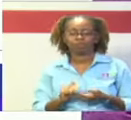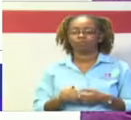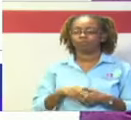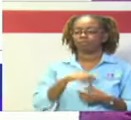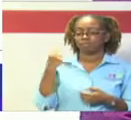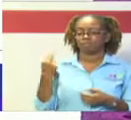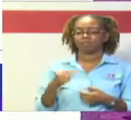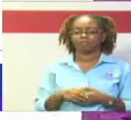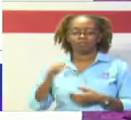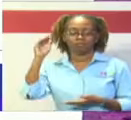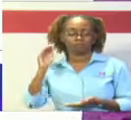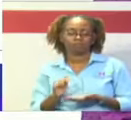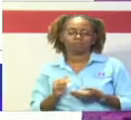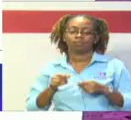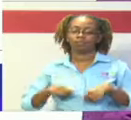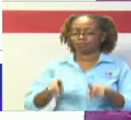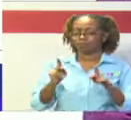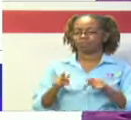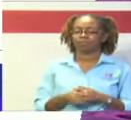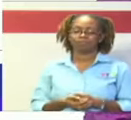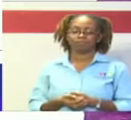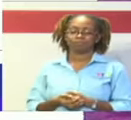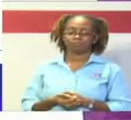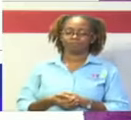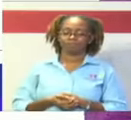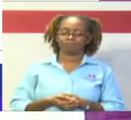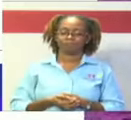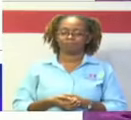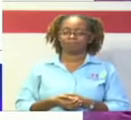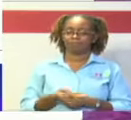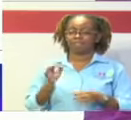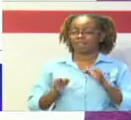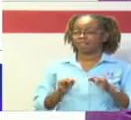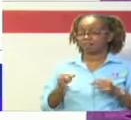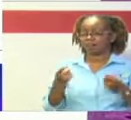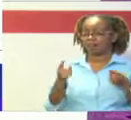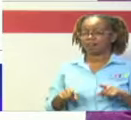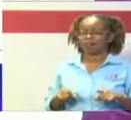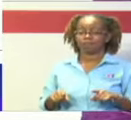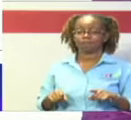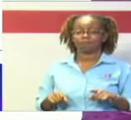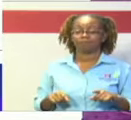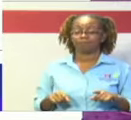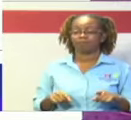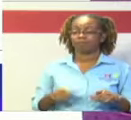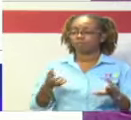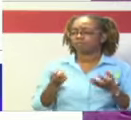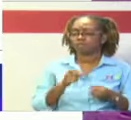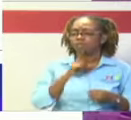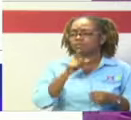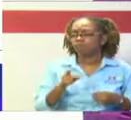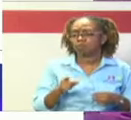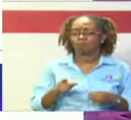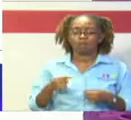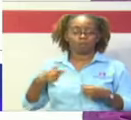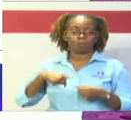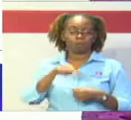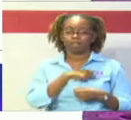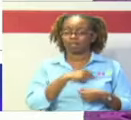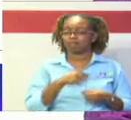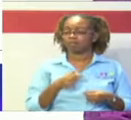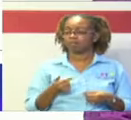and also to get vaccinated. Because if and when it does happen, we want to ensure that our chance of staying out of